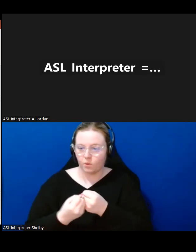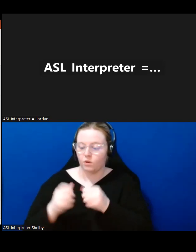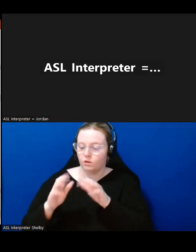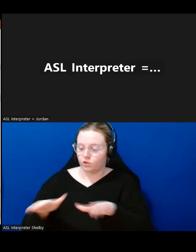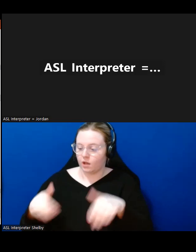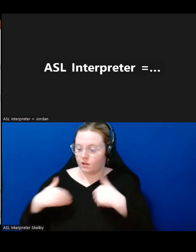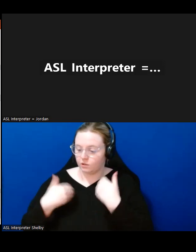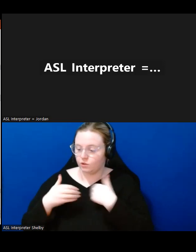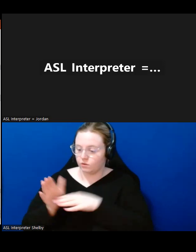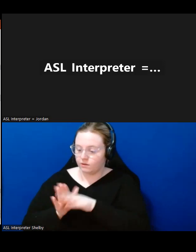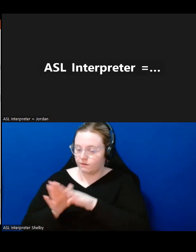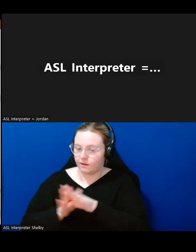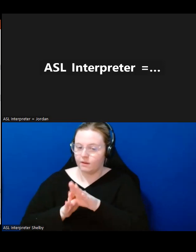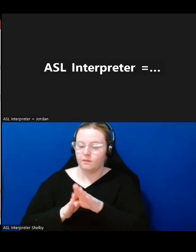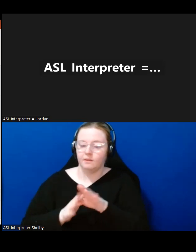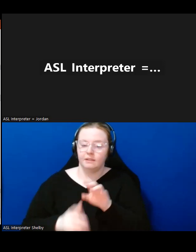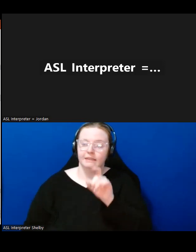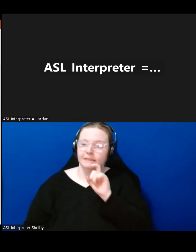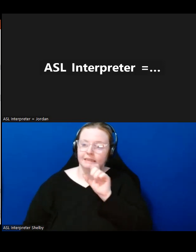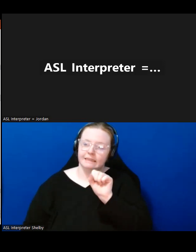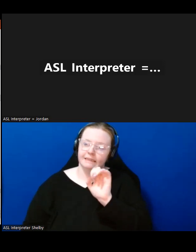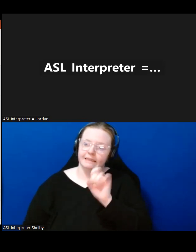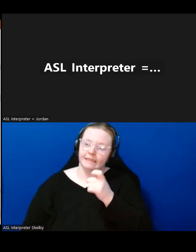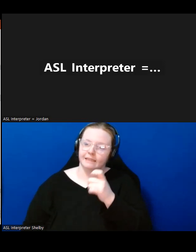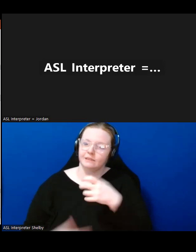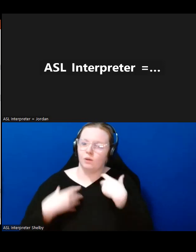health protection, sexual health and well-being,